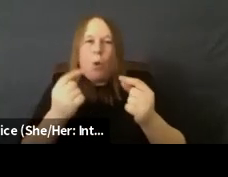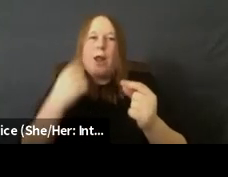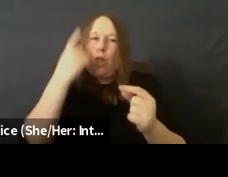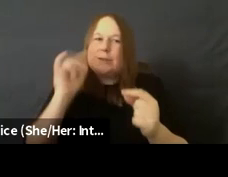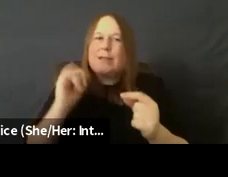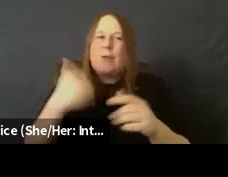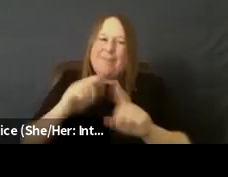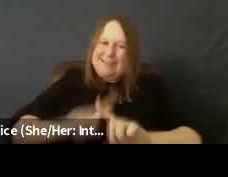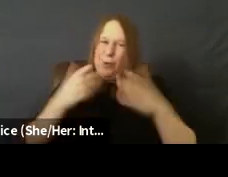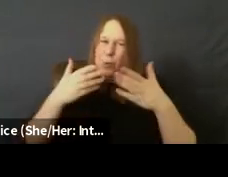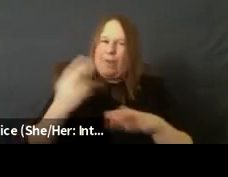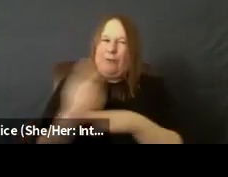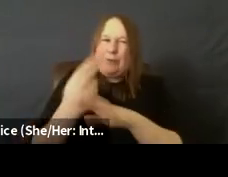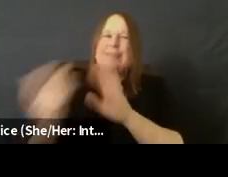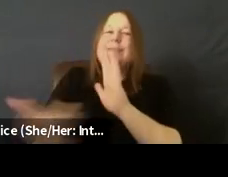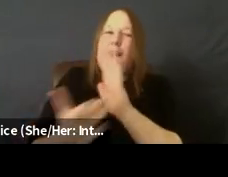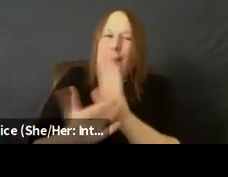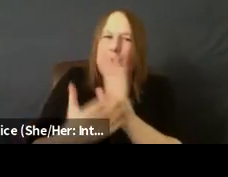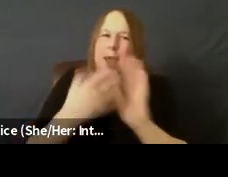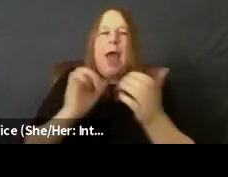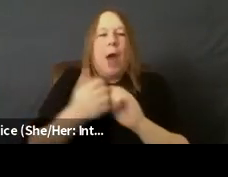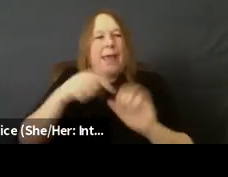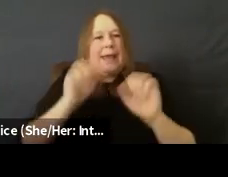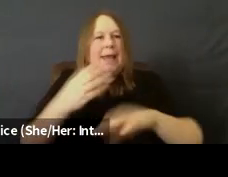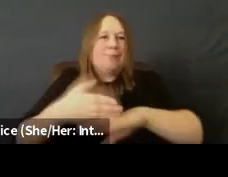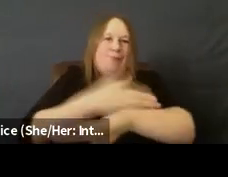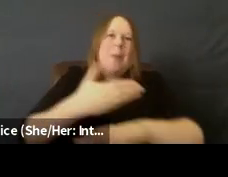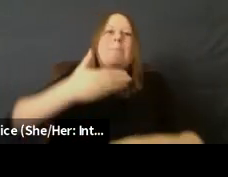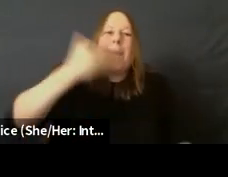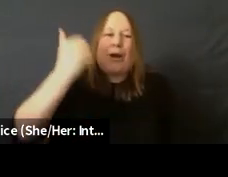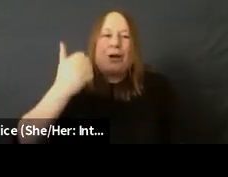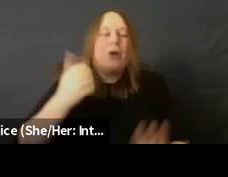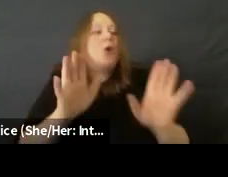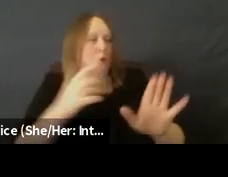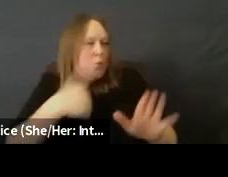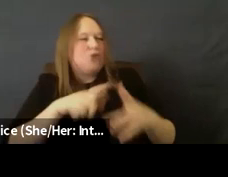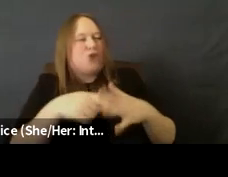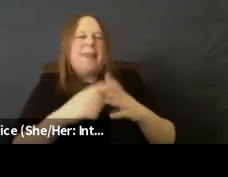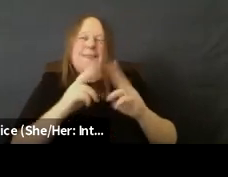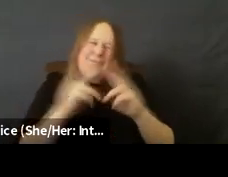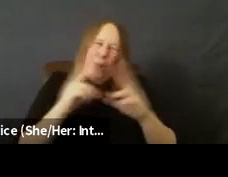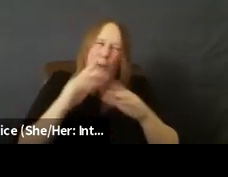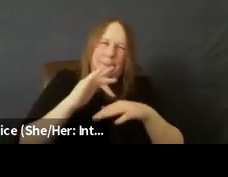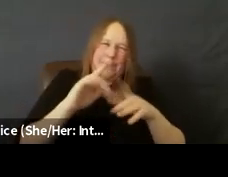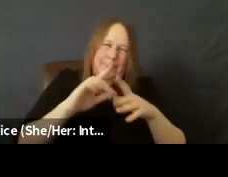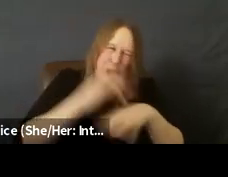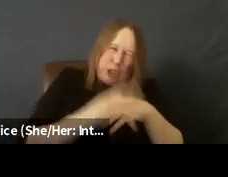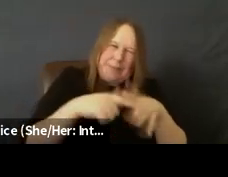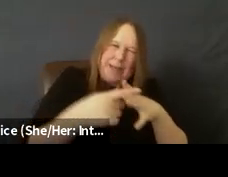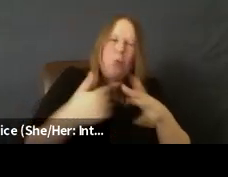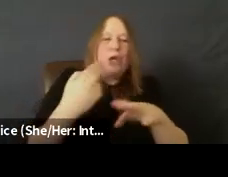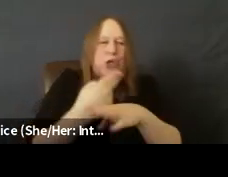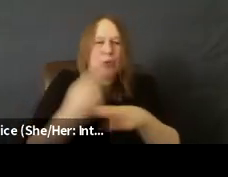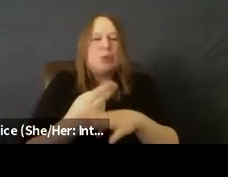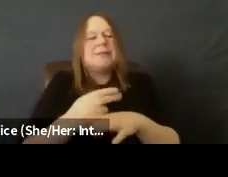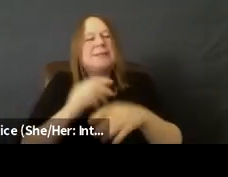way of using technology and how they can build better. We're starting out at the very beginning. We run user studies because